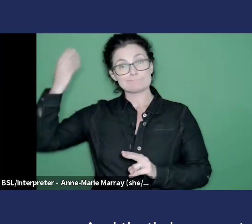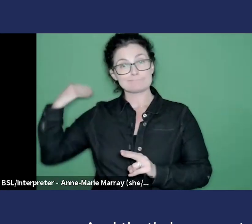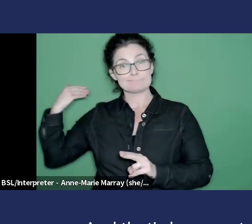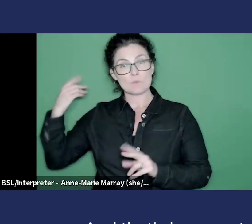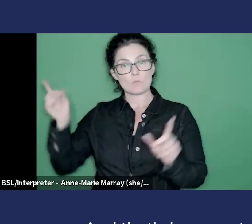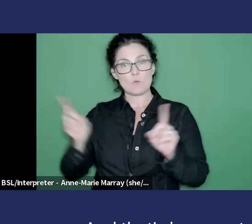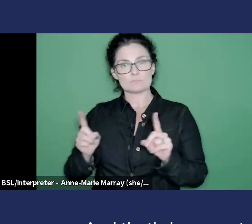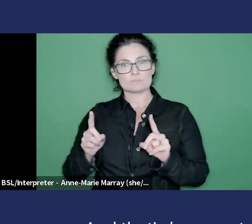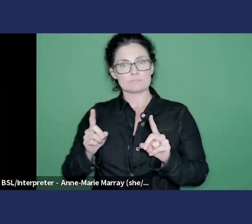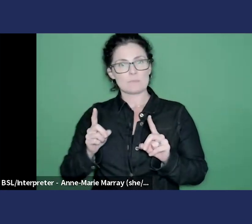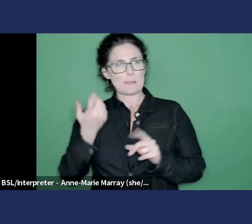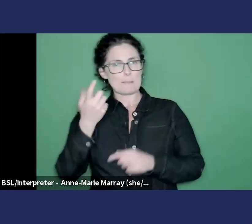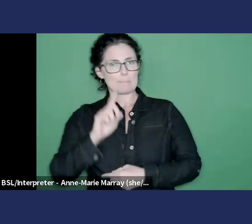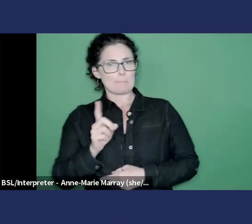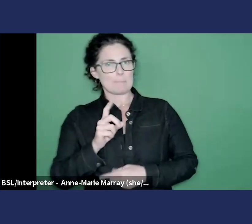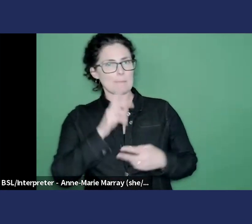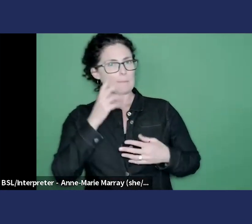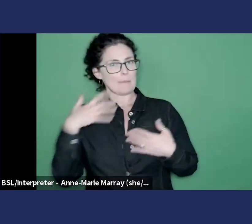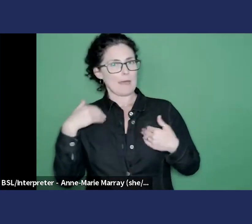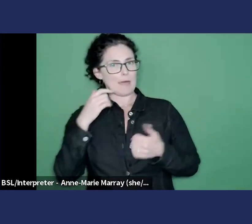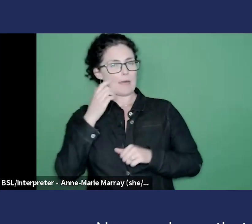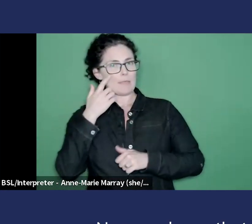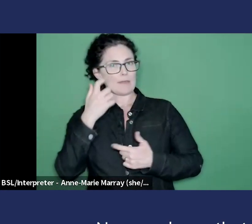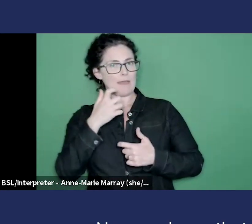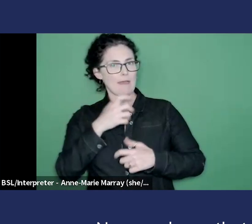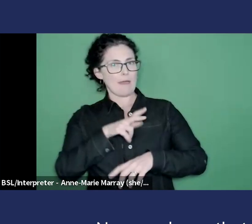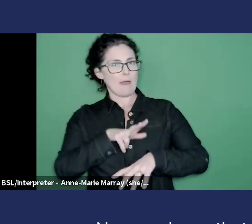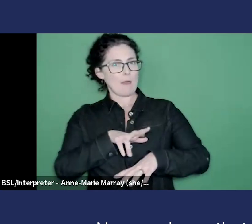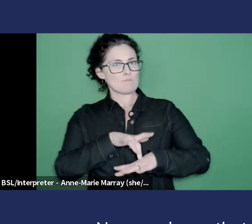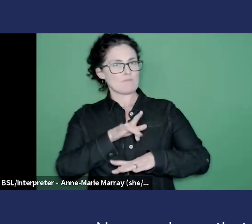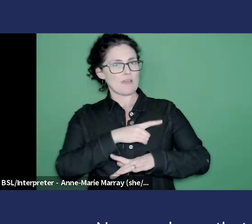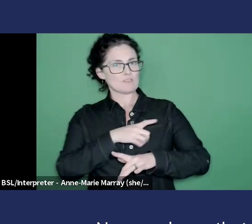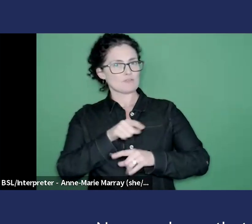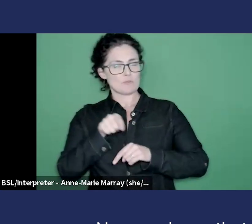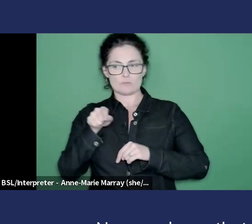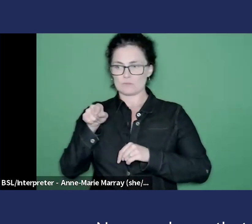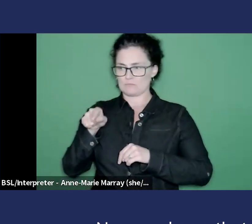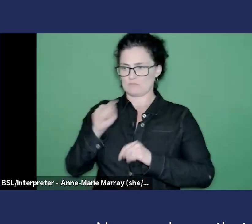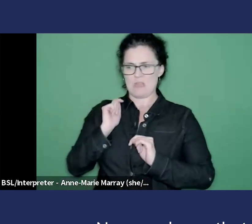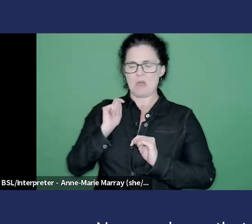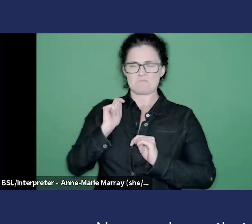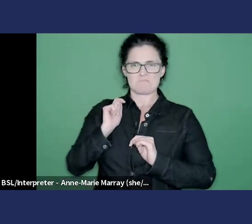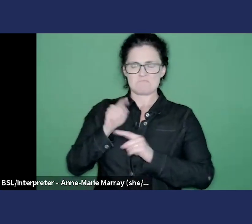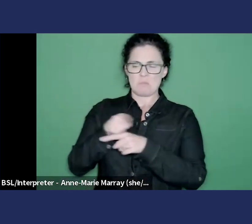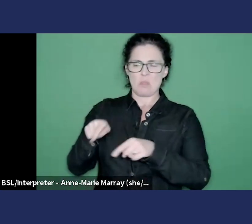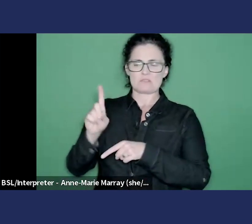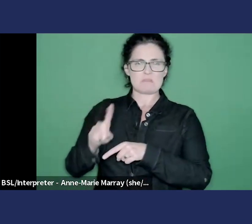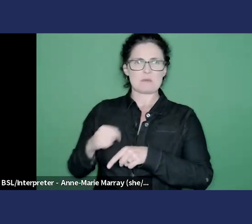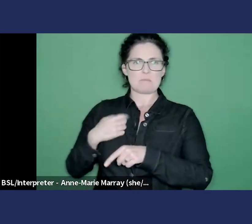a presumption that maybe these patients didn't feel pain as much. Now, we know that this is rooted in racism, but this actually is a message